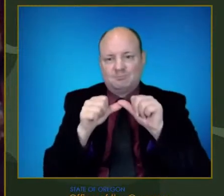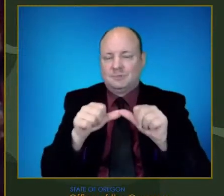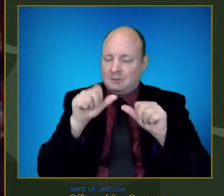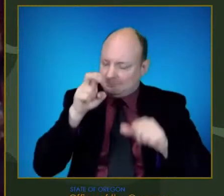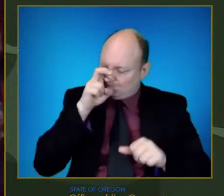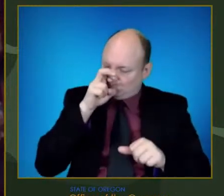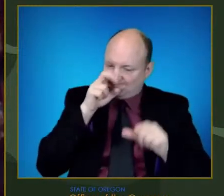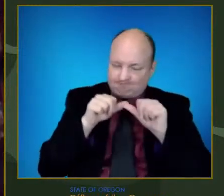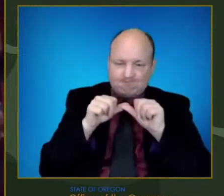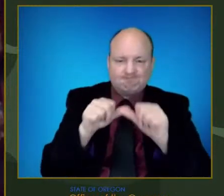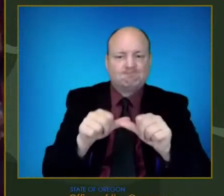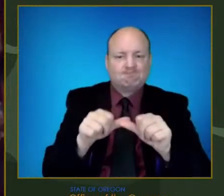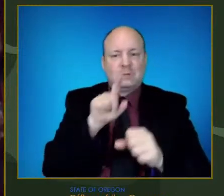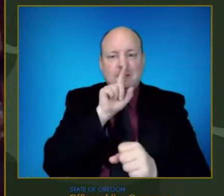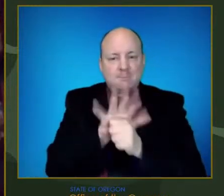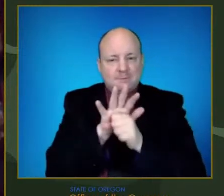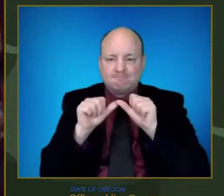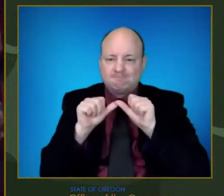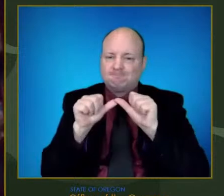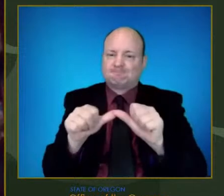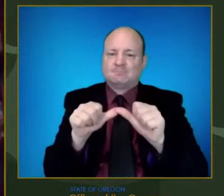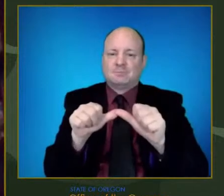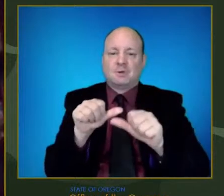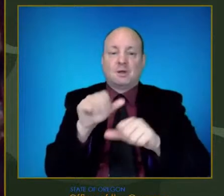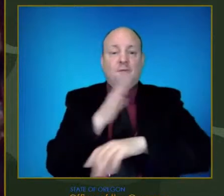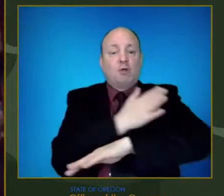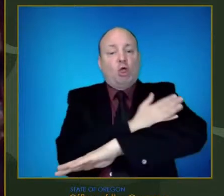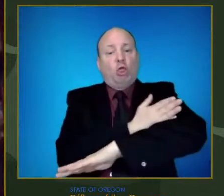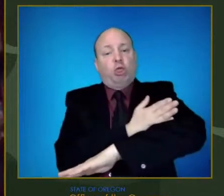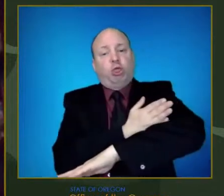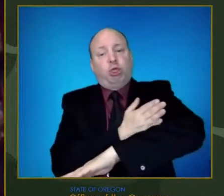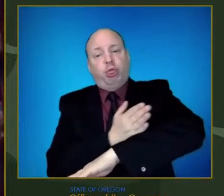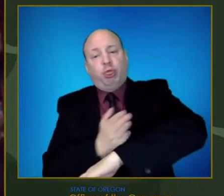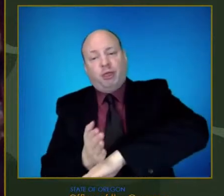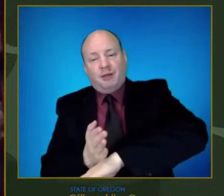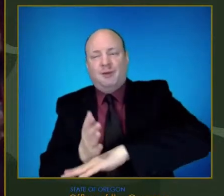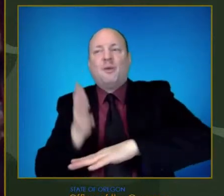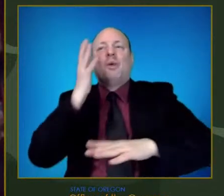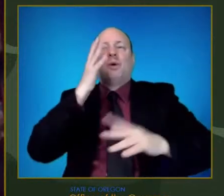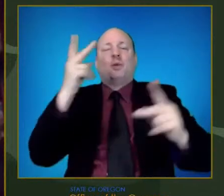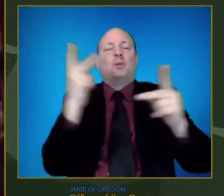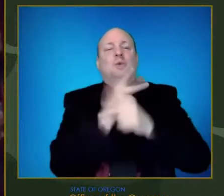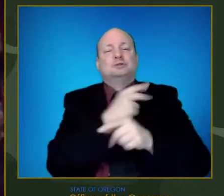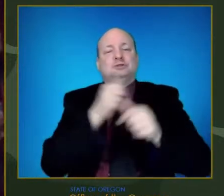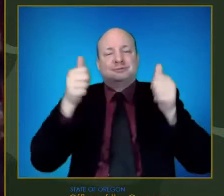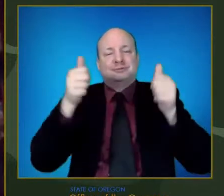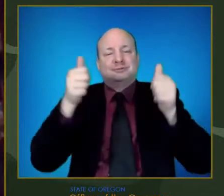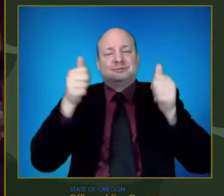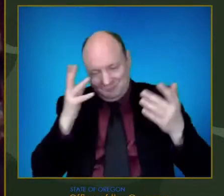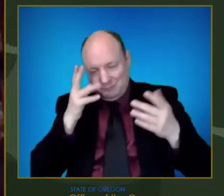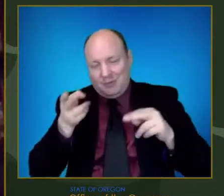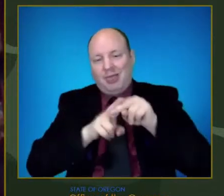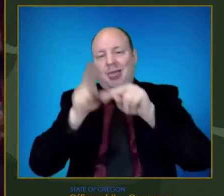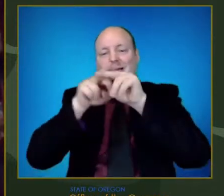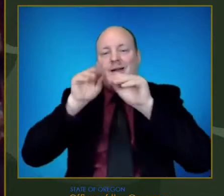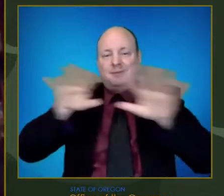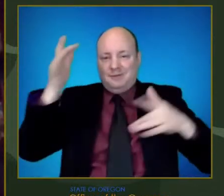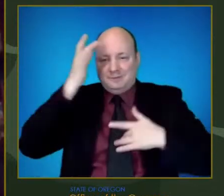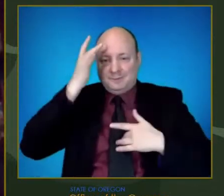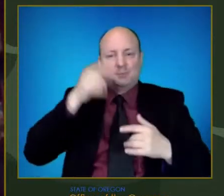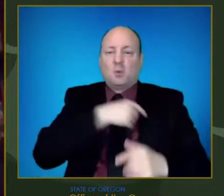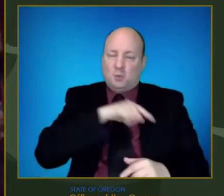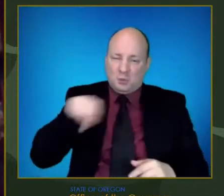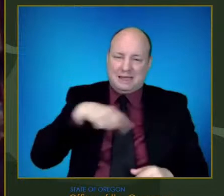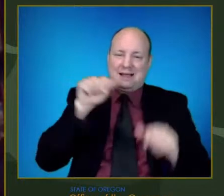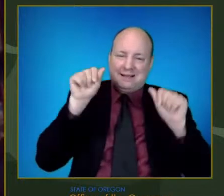setbacks can have huge consequences. We in Oregon have made tremendous progress in turning the tide of COVID-19.